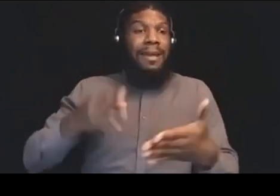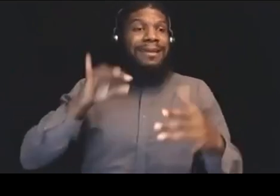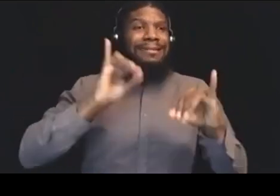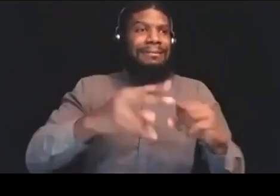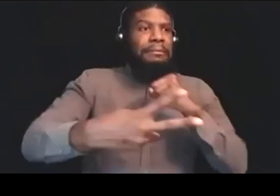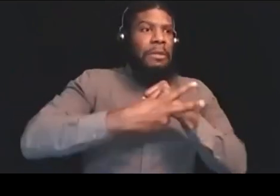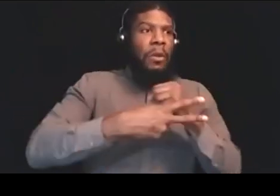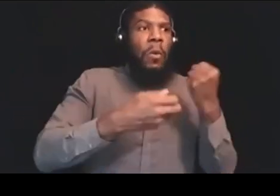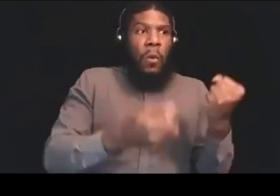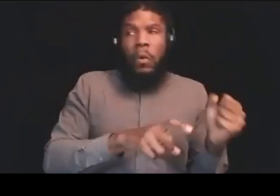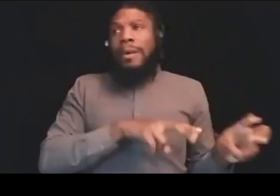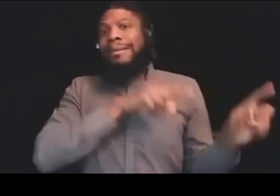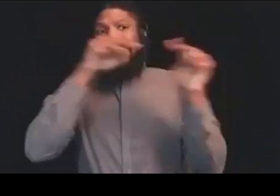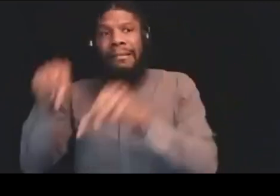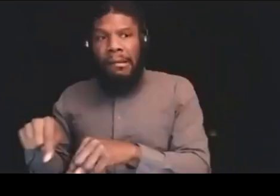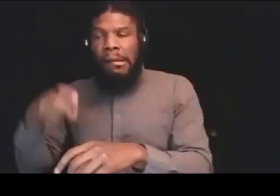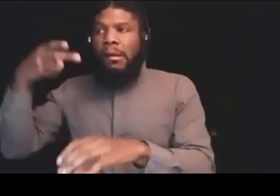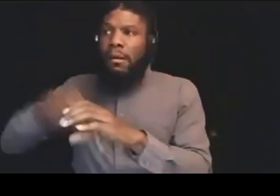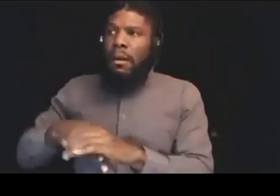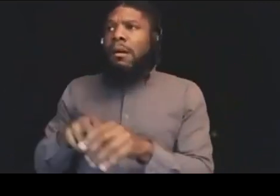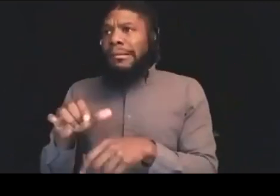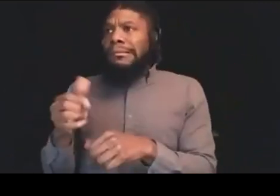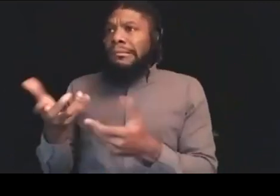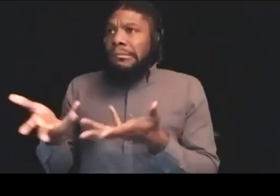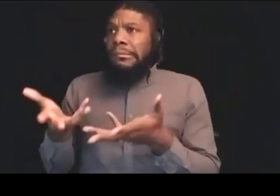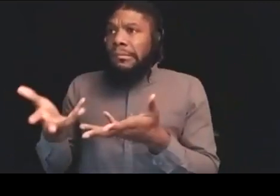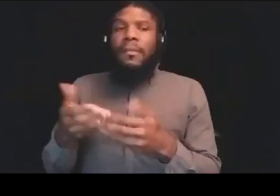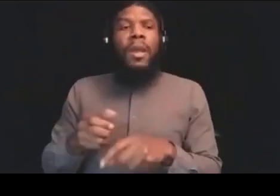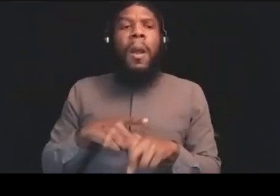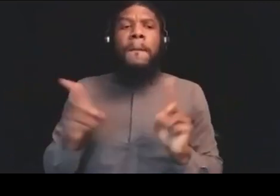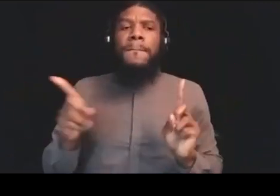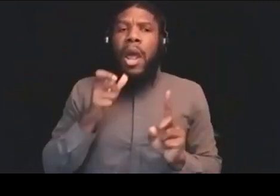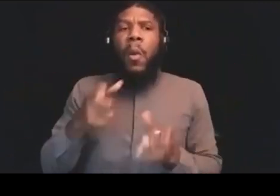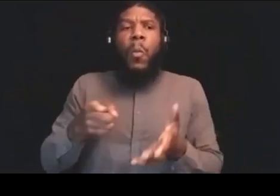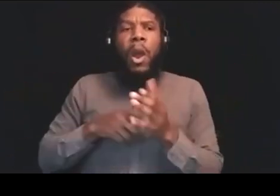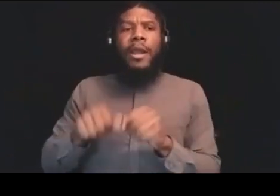sense of how to engage with the organization.